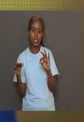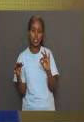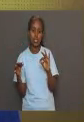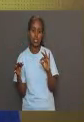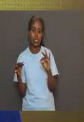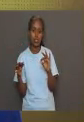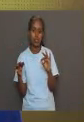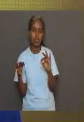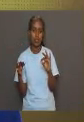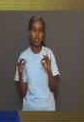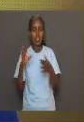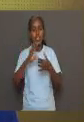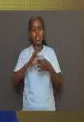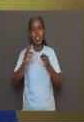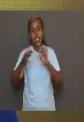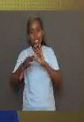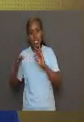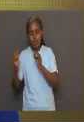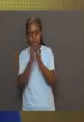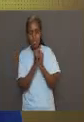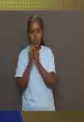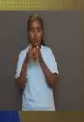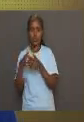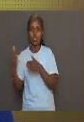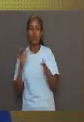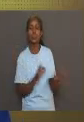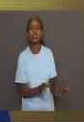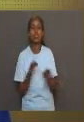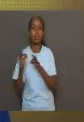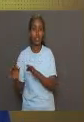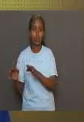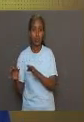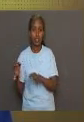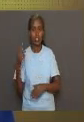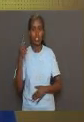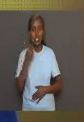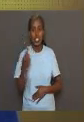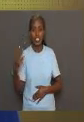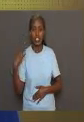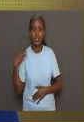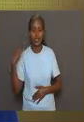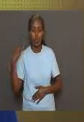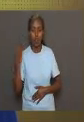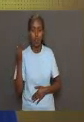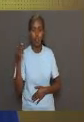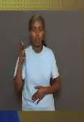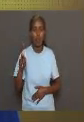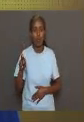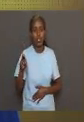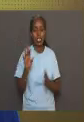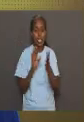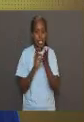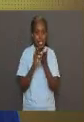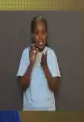into a statement without substituting individuals or